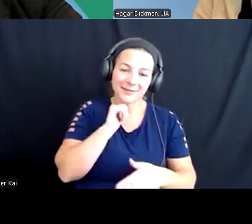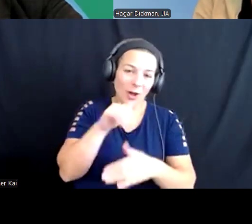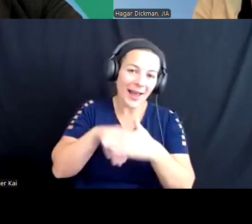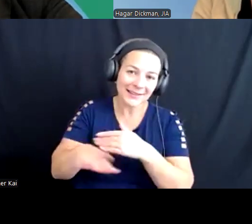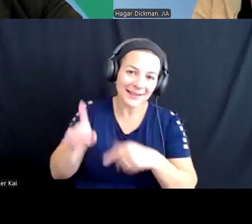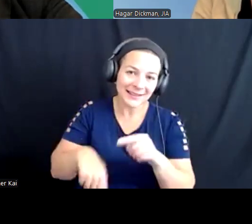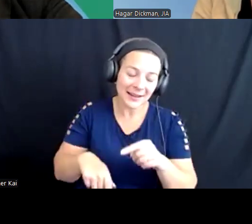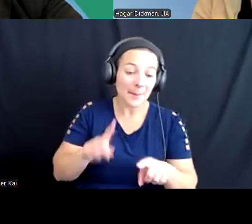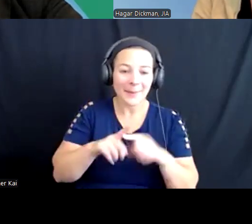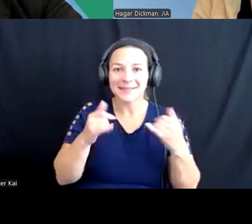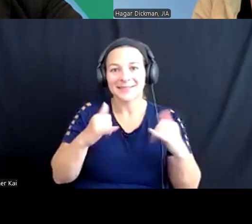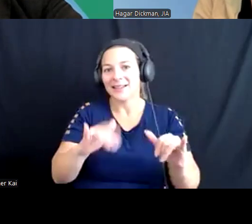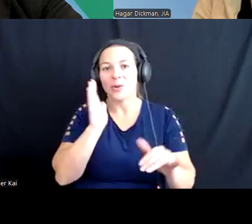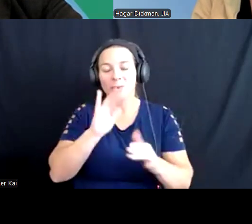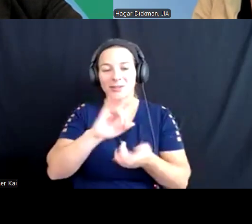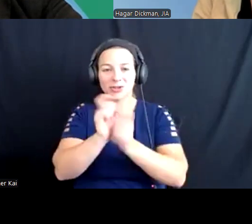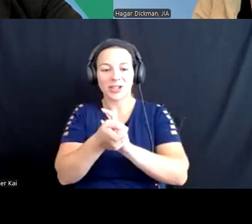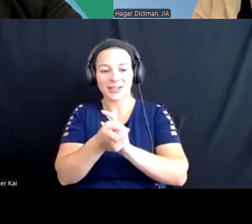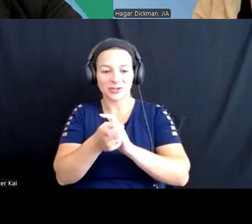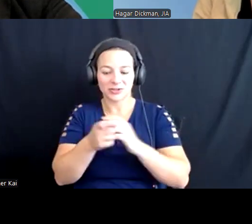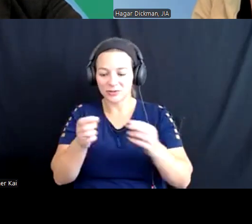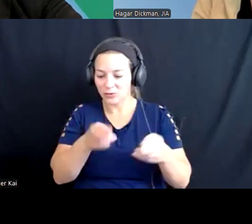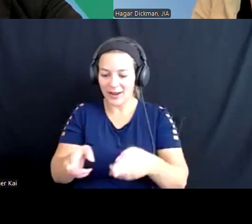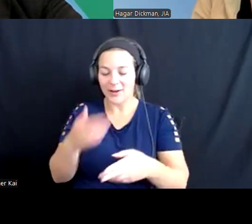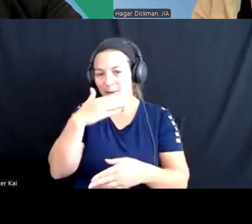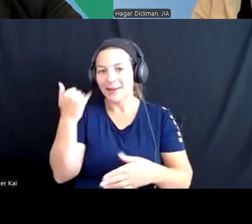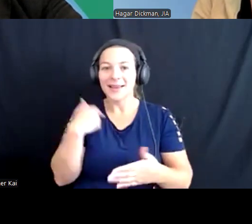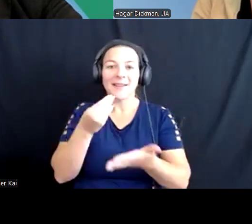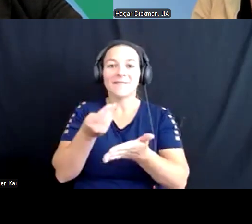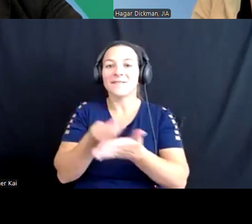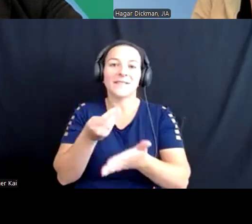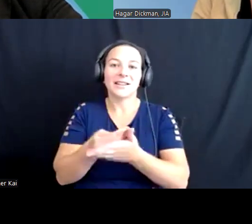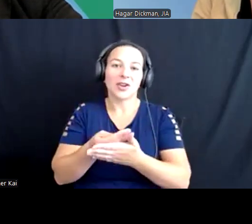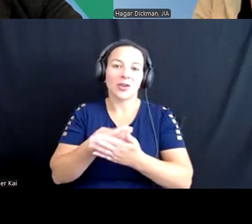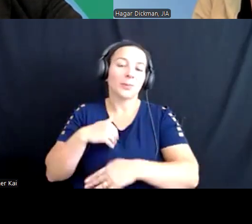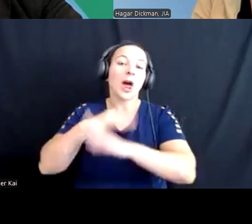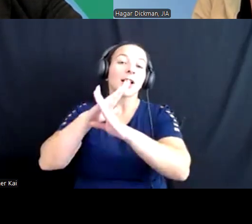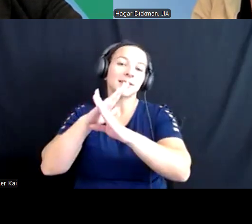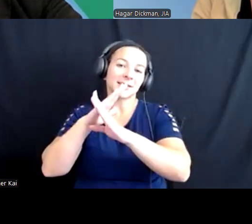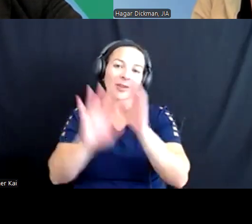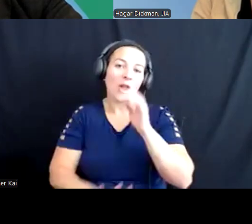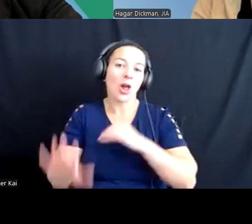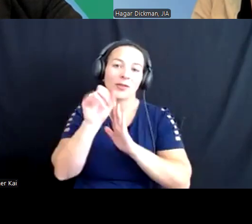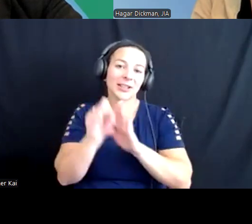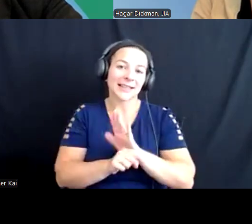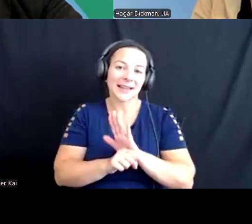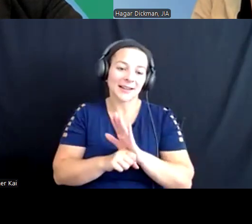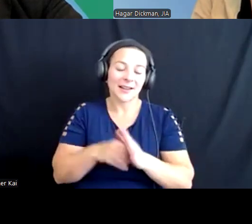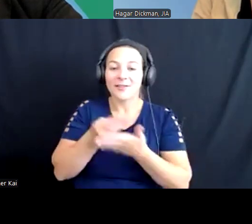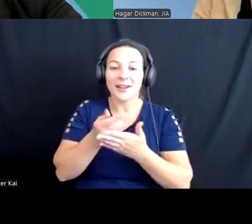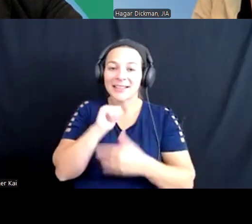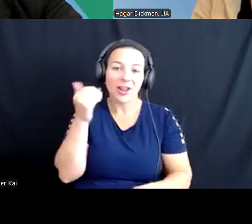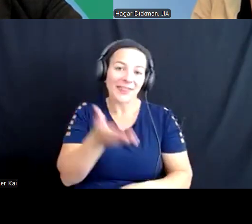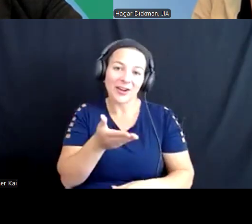still gets realigned because we're about to hit a fiscal cliff with our transit across the state, and funding is not